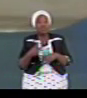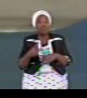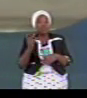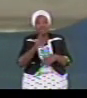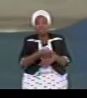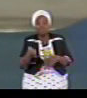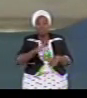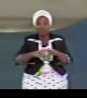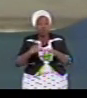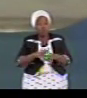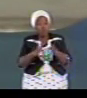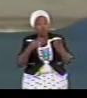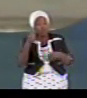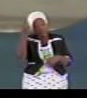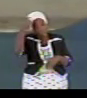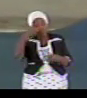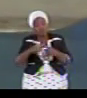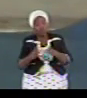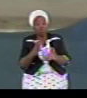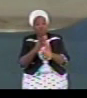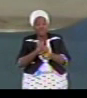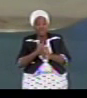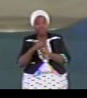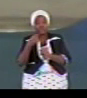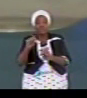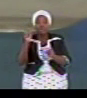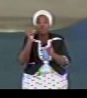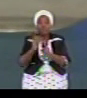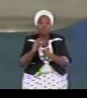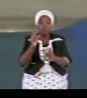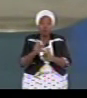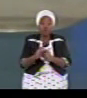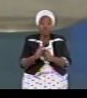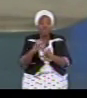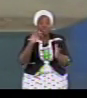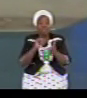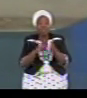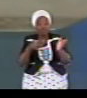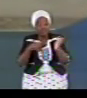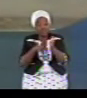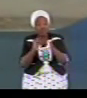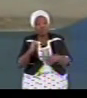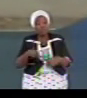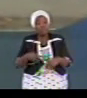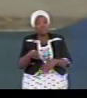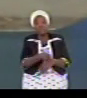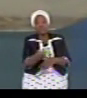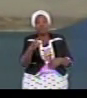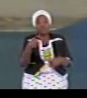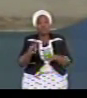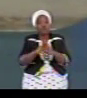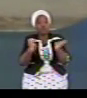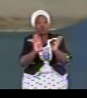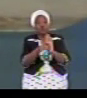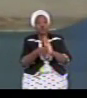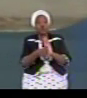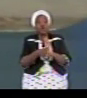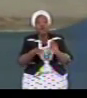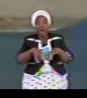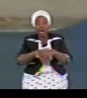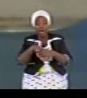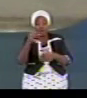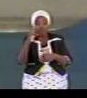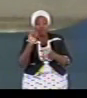open their minds to receive the word that shows them the open door out of